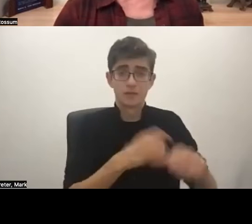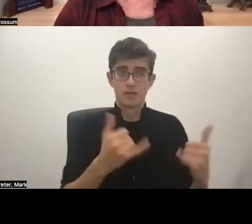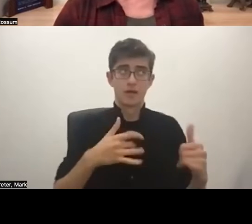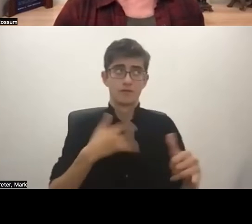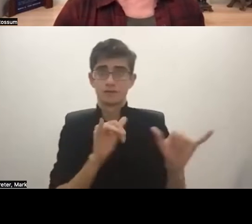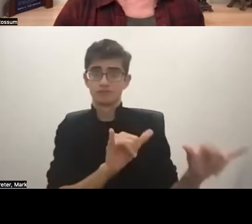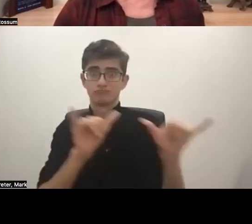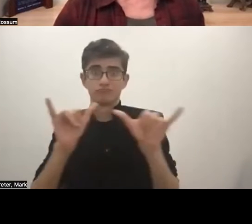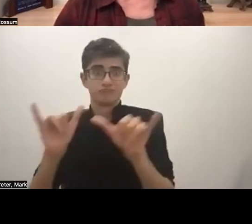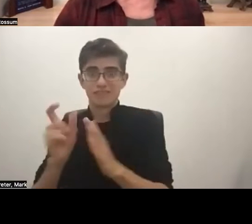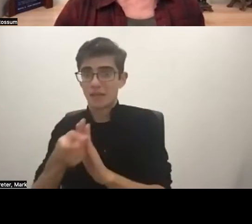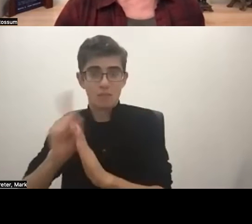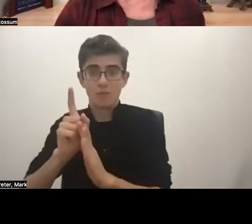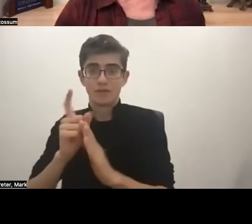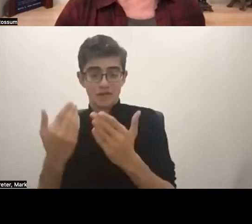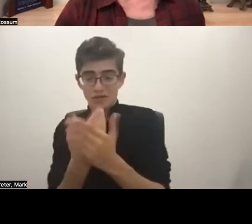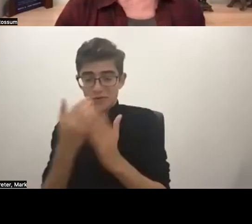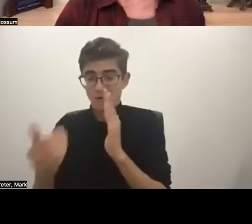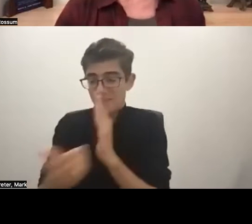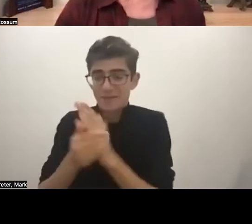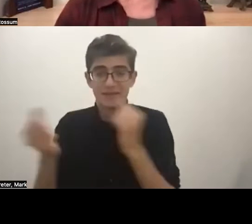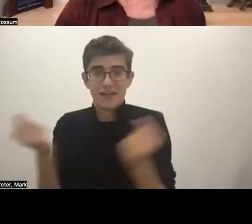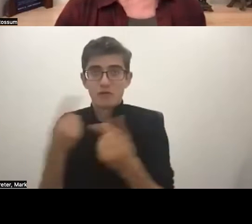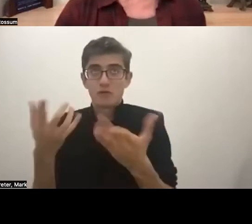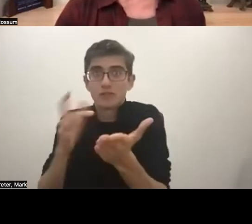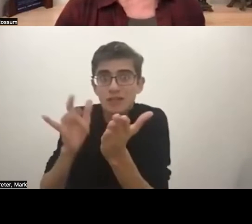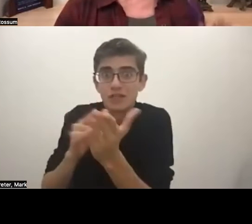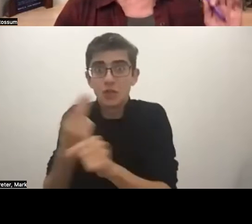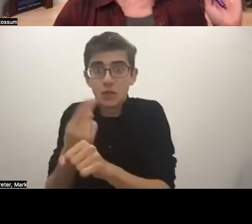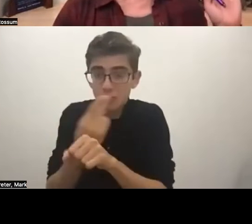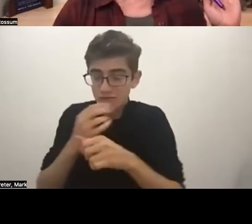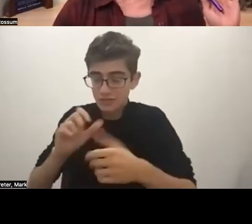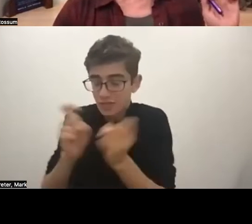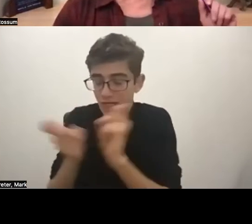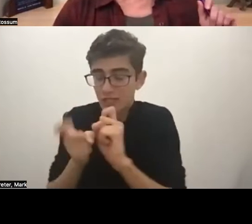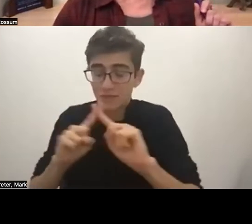but we're not quite sure how to do that yet, and we have to figure that out together.